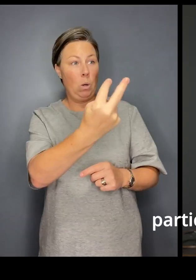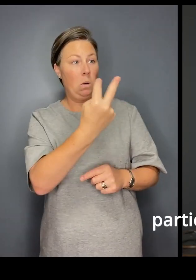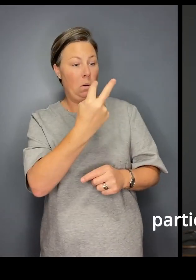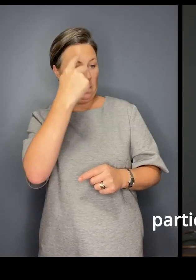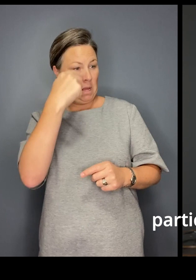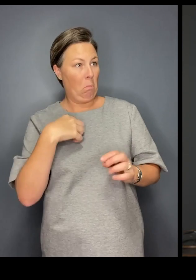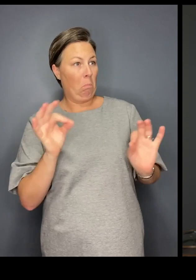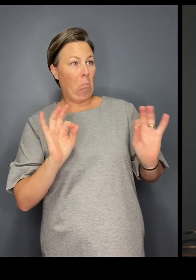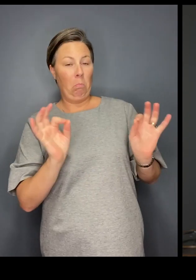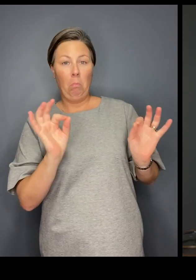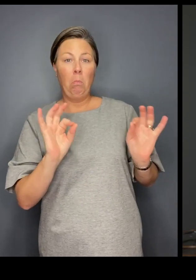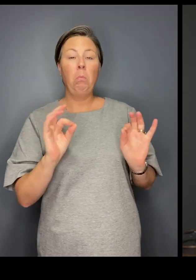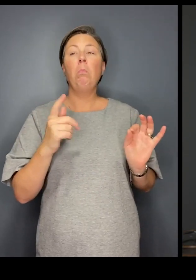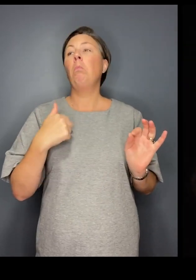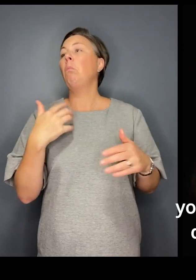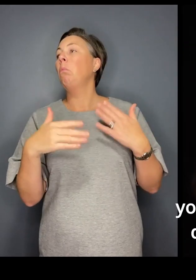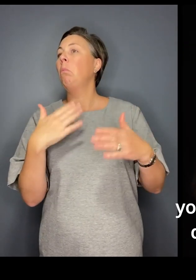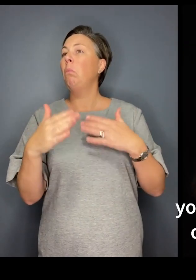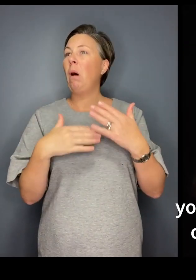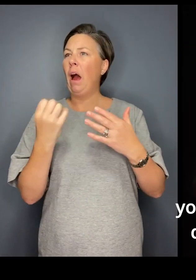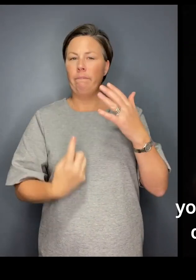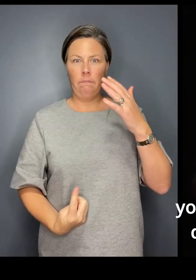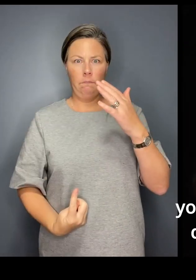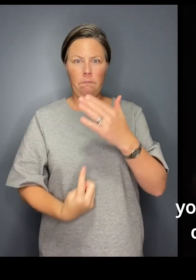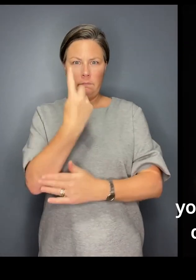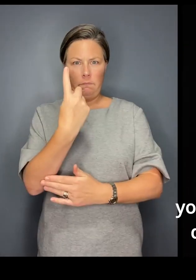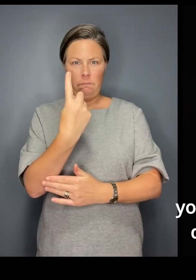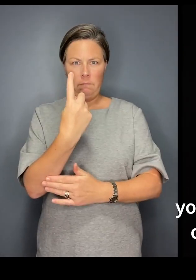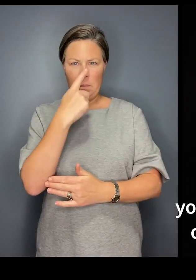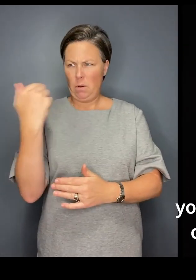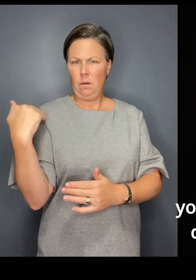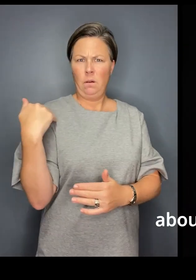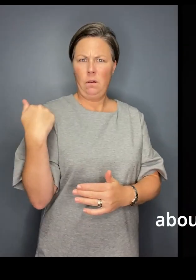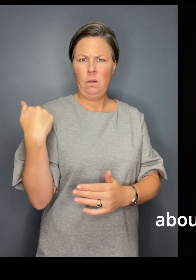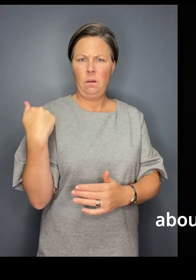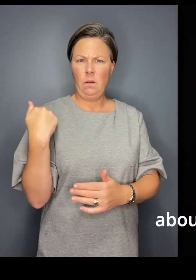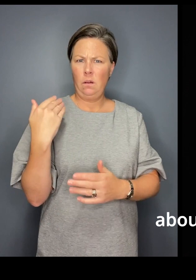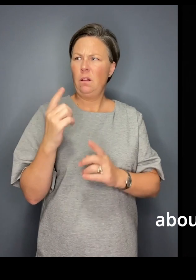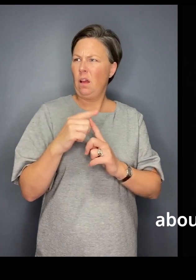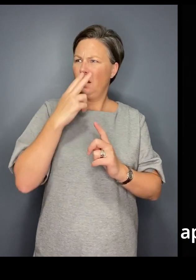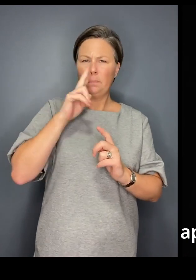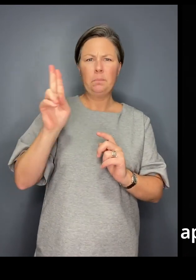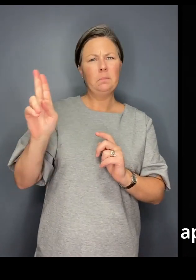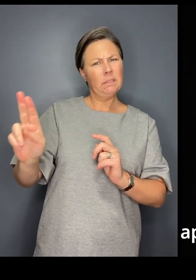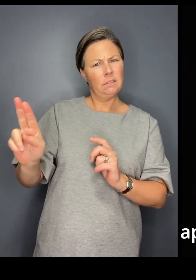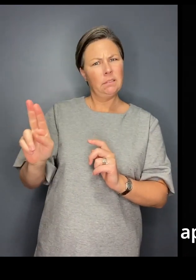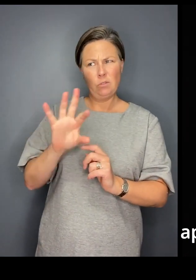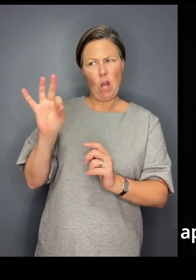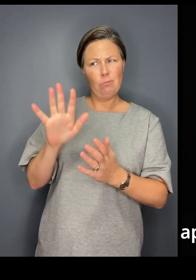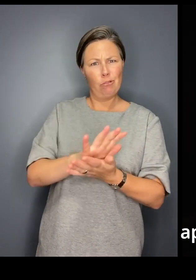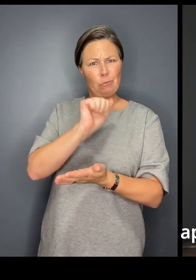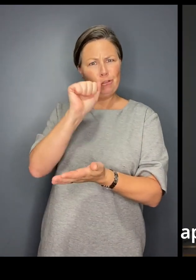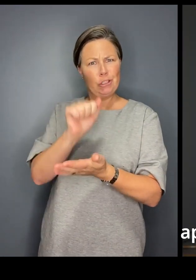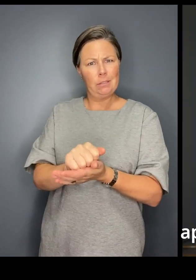particularly if you're out in public or something like that, you know, you can get some quite personal questions about your health and your body that aren't